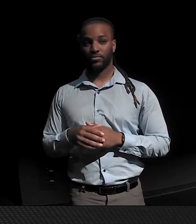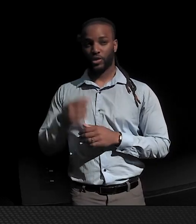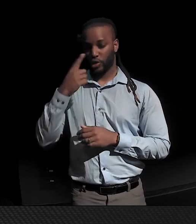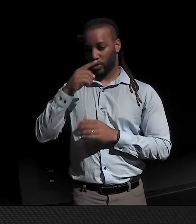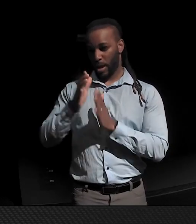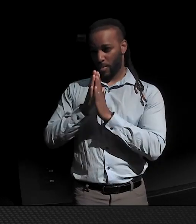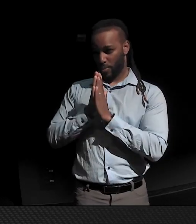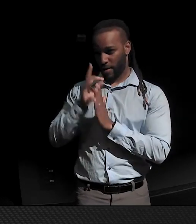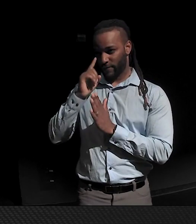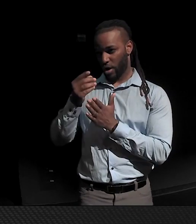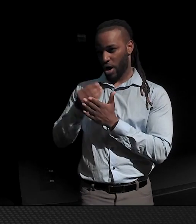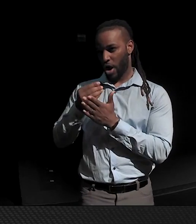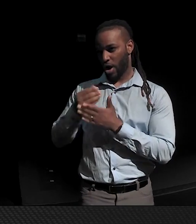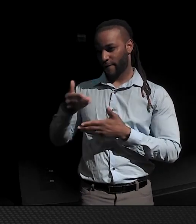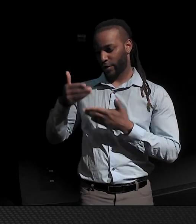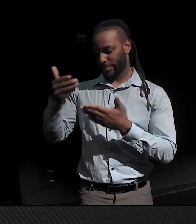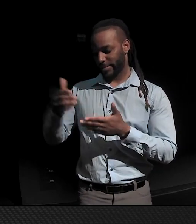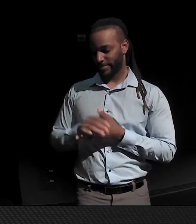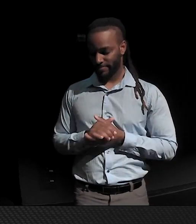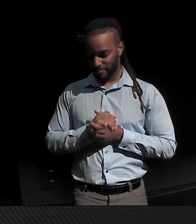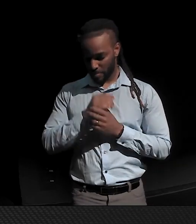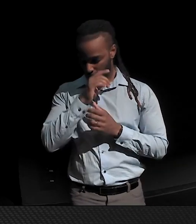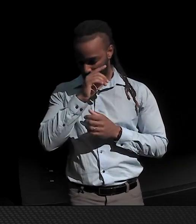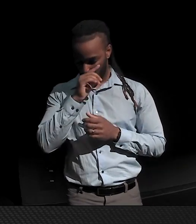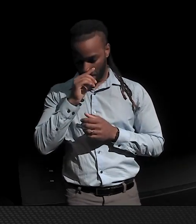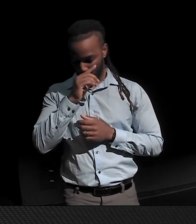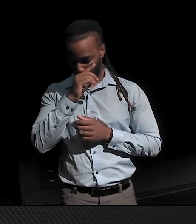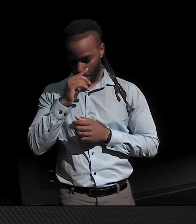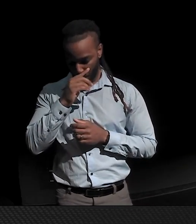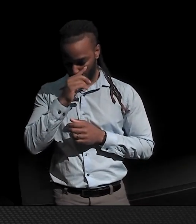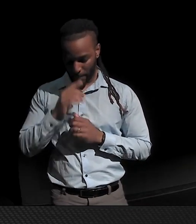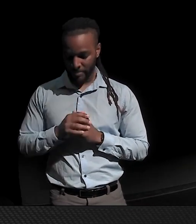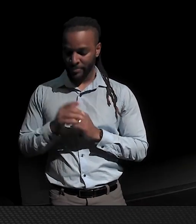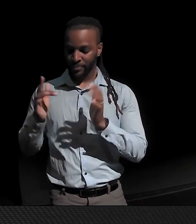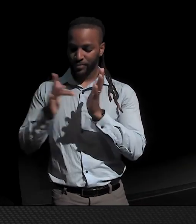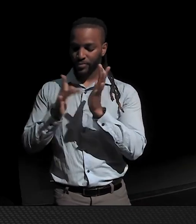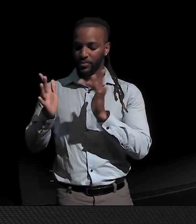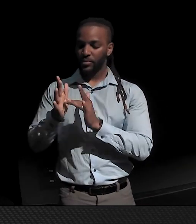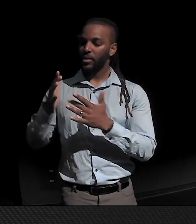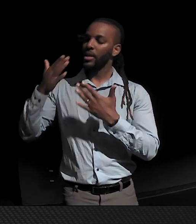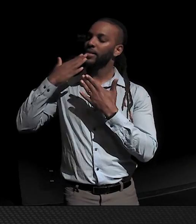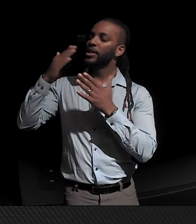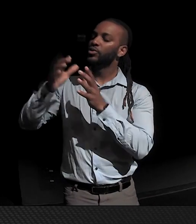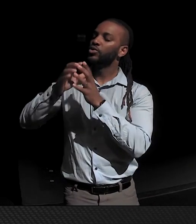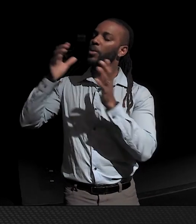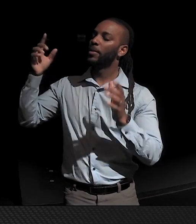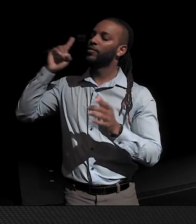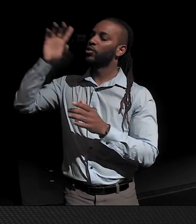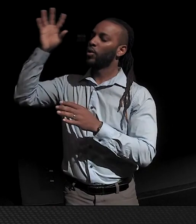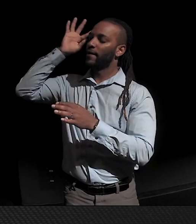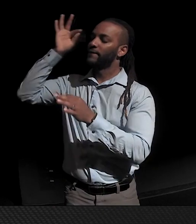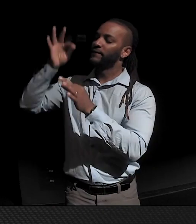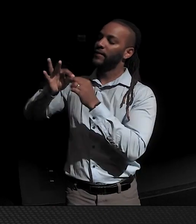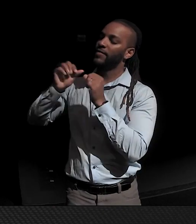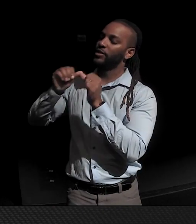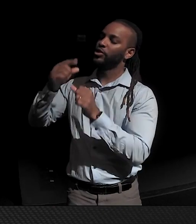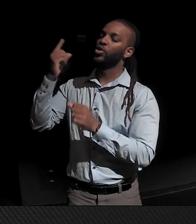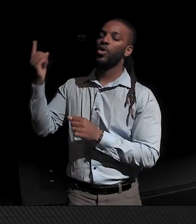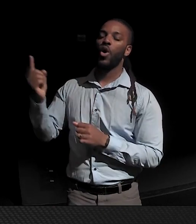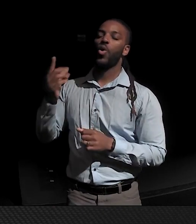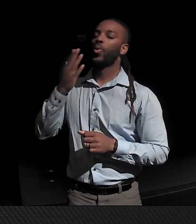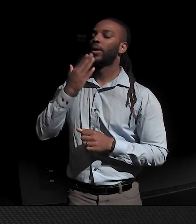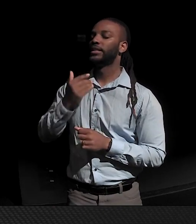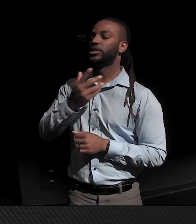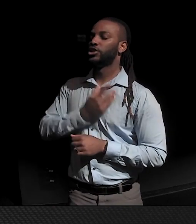join me in prayer over our offering today? Jesus, thank you so much for your faithfulness to us. You are always